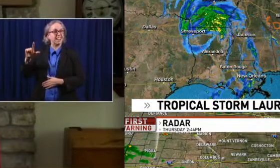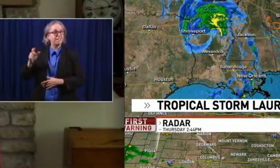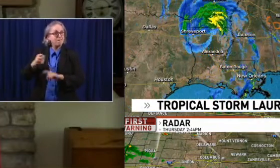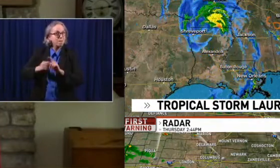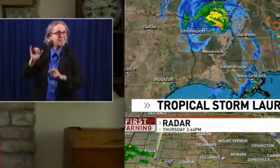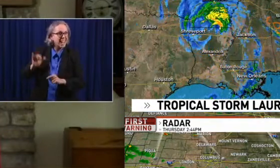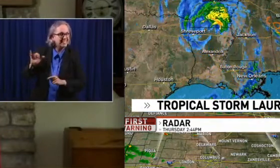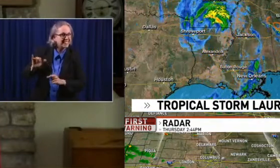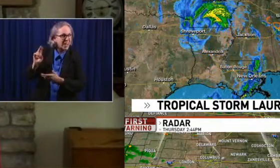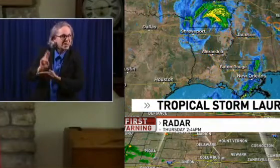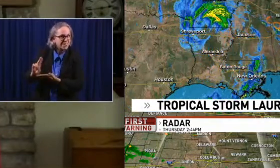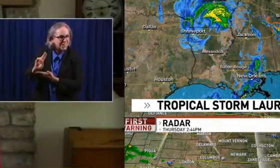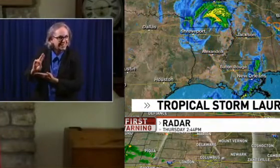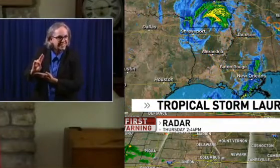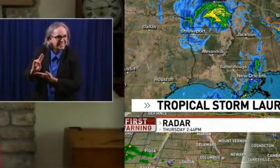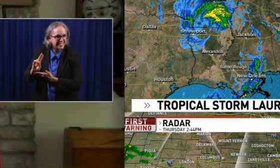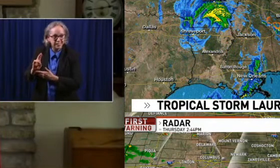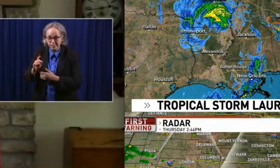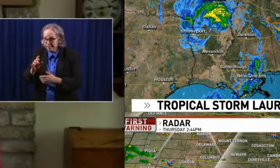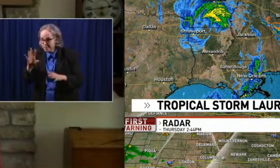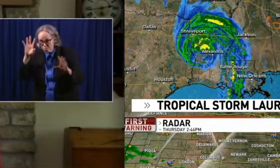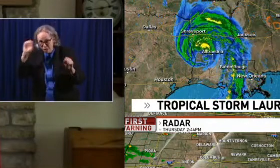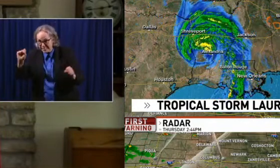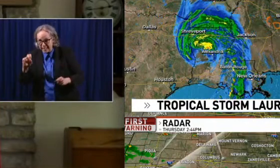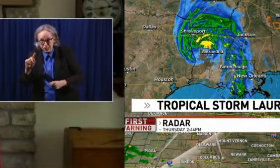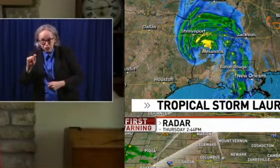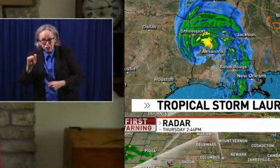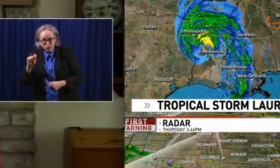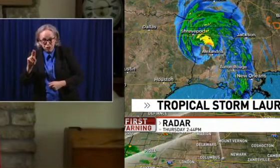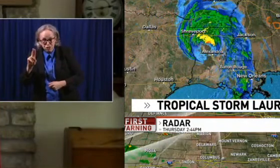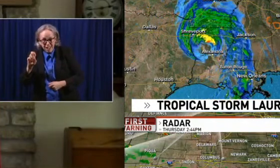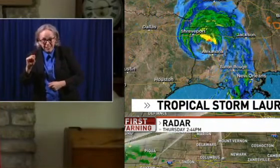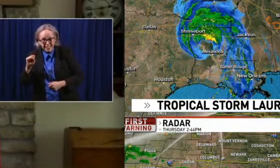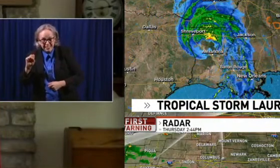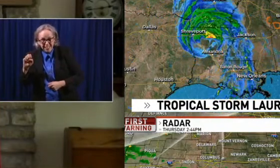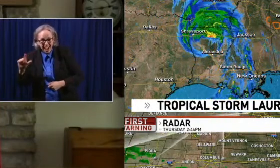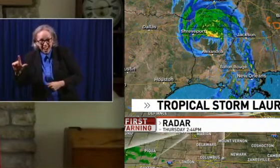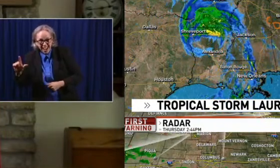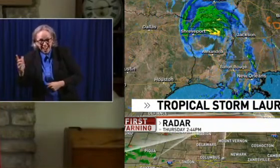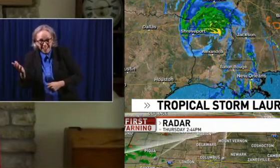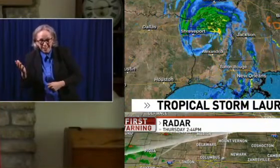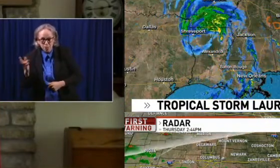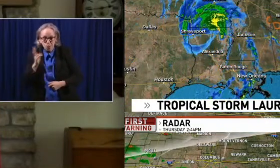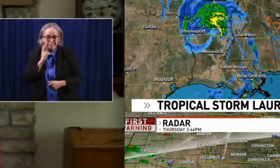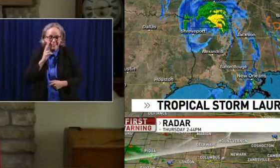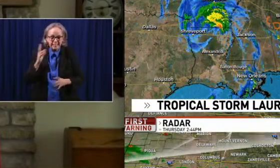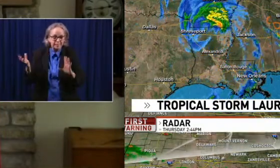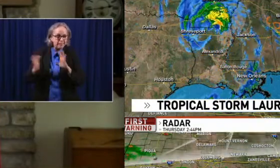Now we'll see if he comes up.